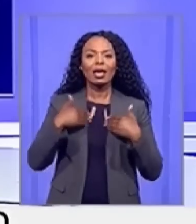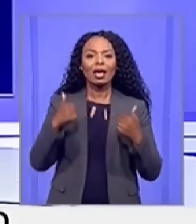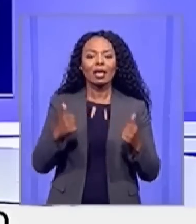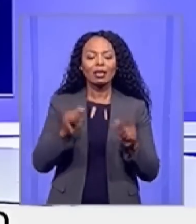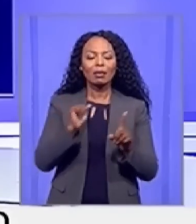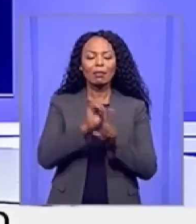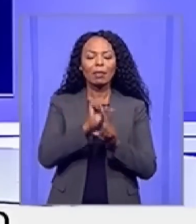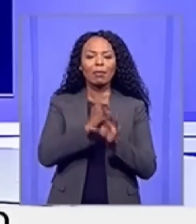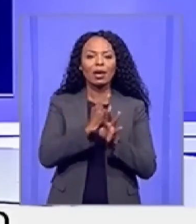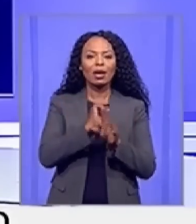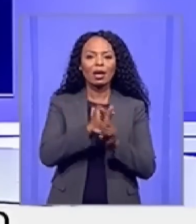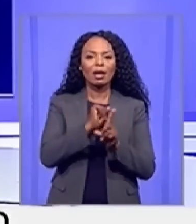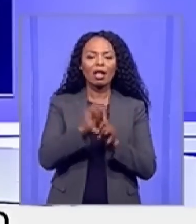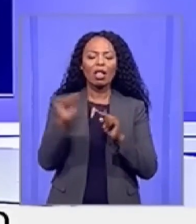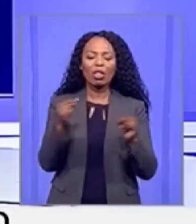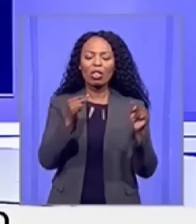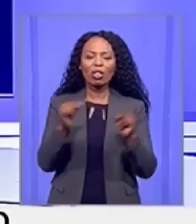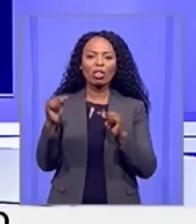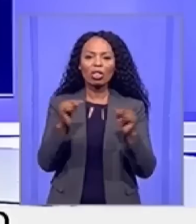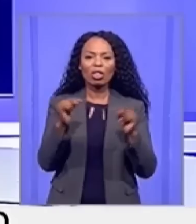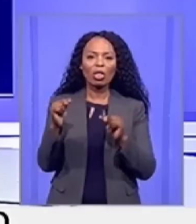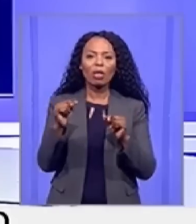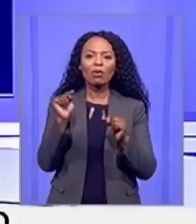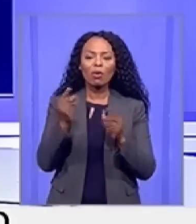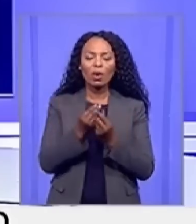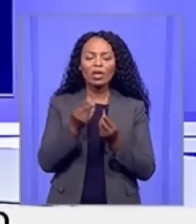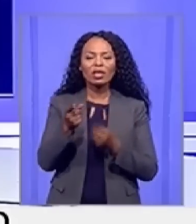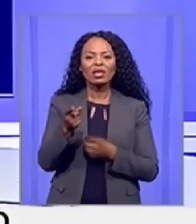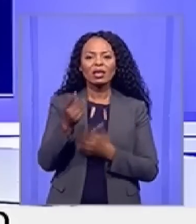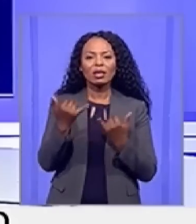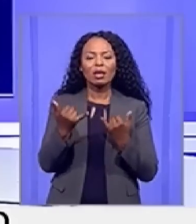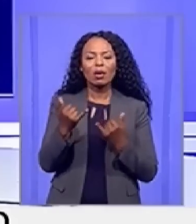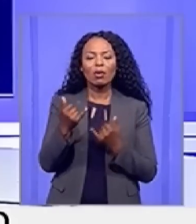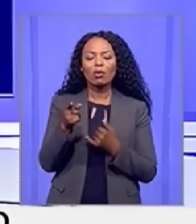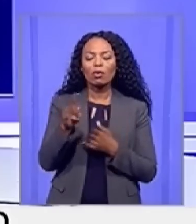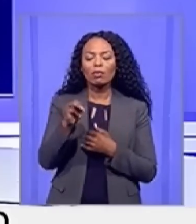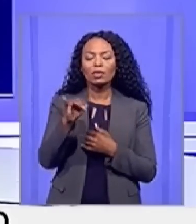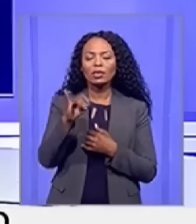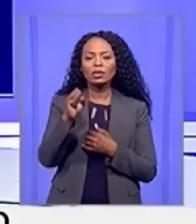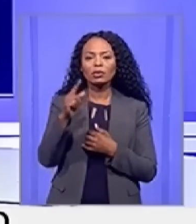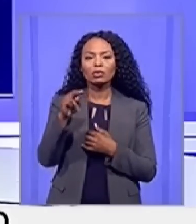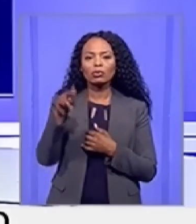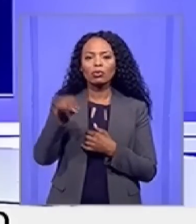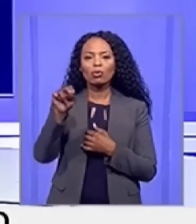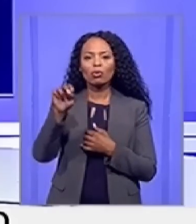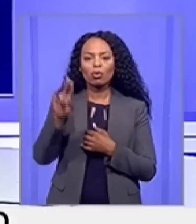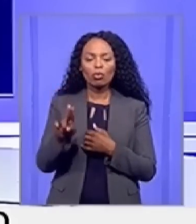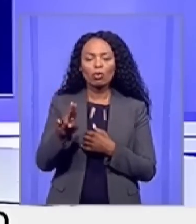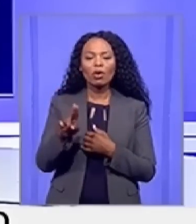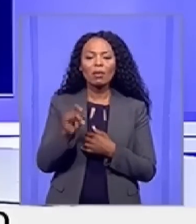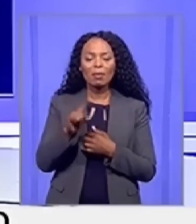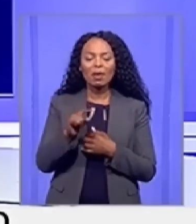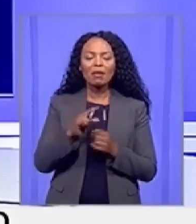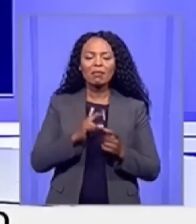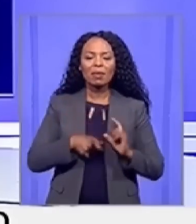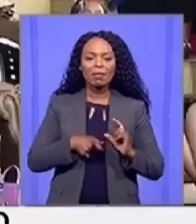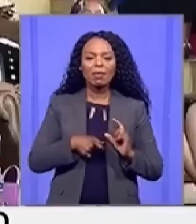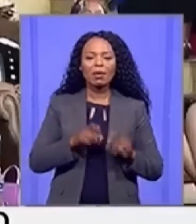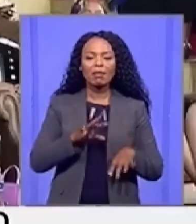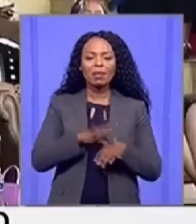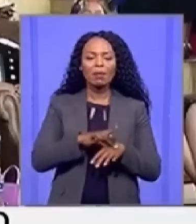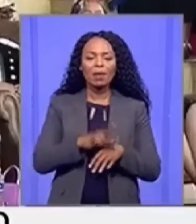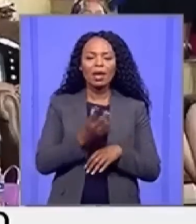hae le morena Misizulu. O buile sena le ditho tsa lelapa la borene ba Mazulu tse neng di tlilo tshedisa lelapa.